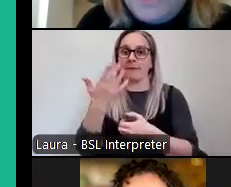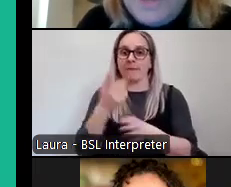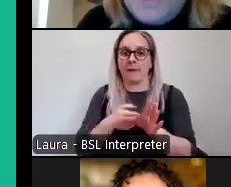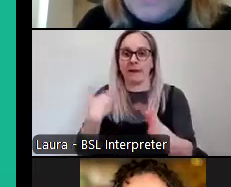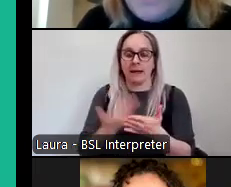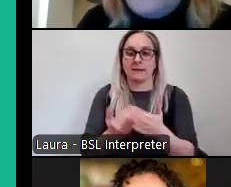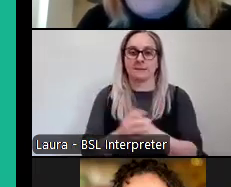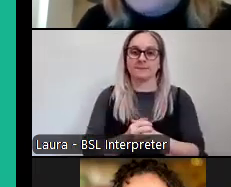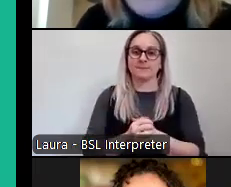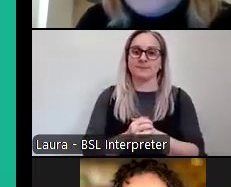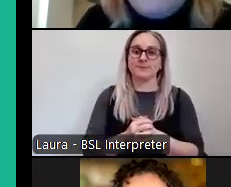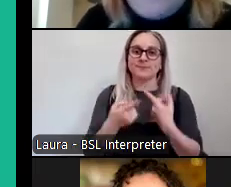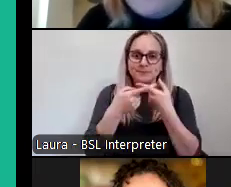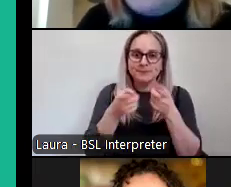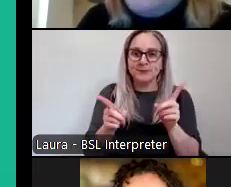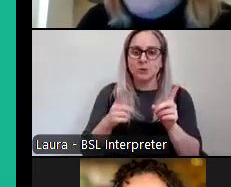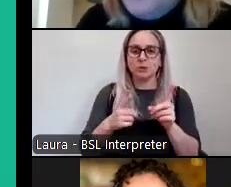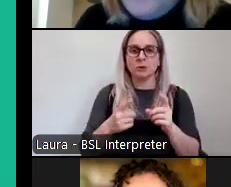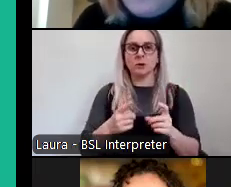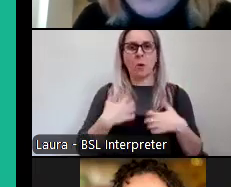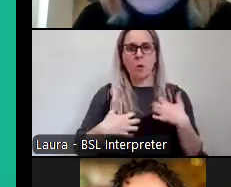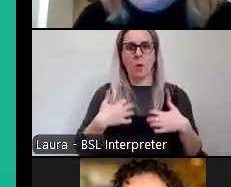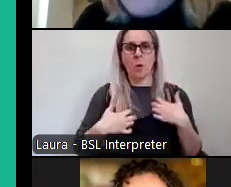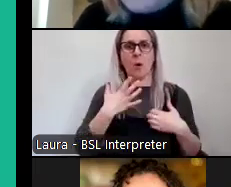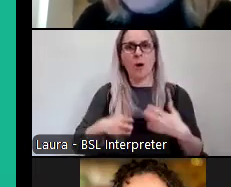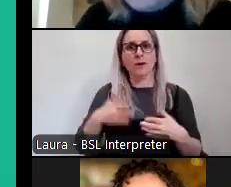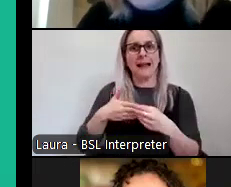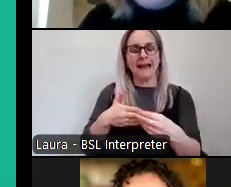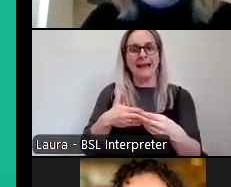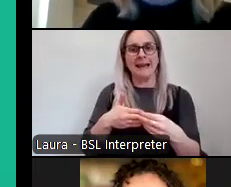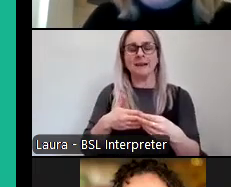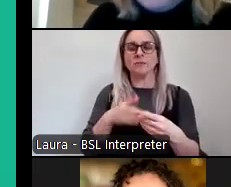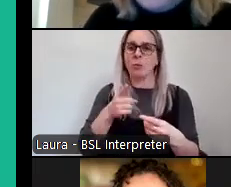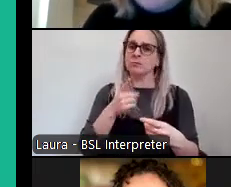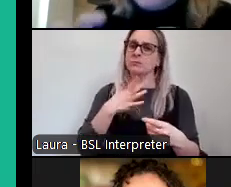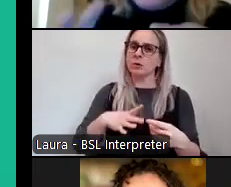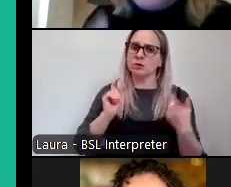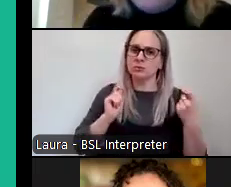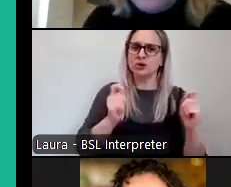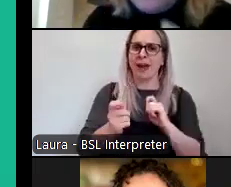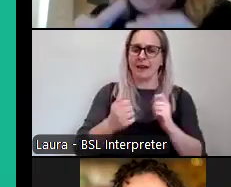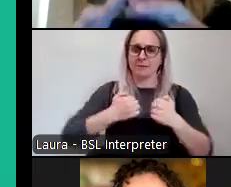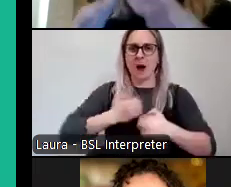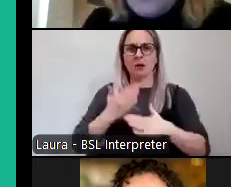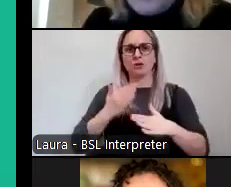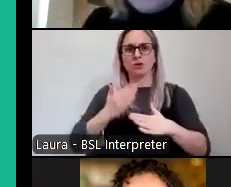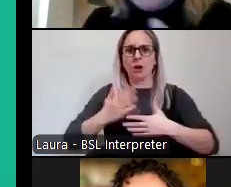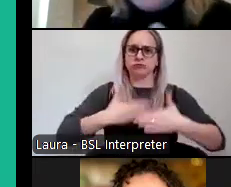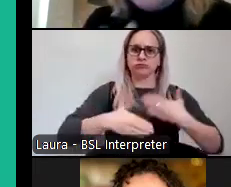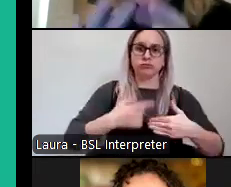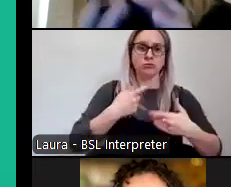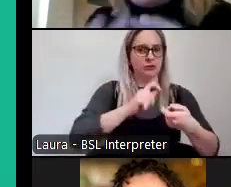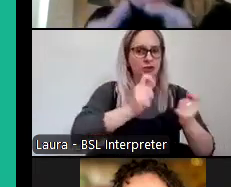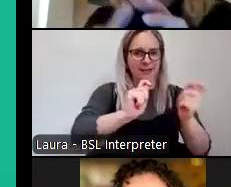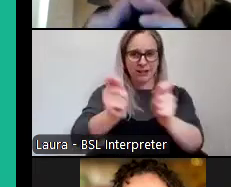ambition to lead and want to make impact through their work or practice. So it's really about considering where you're working